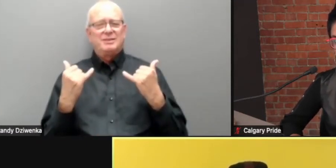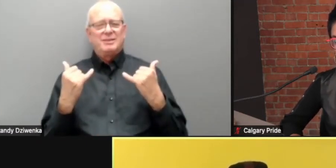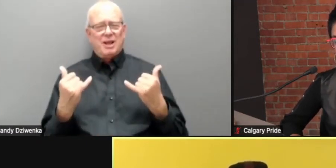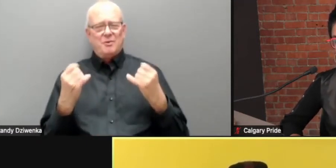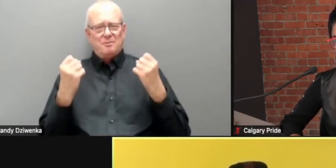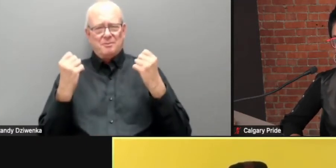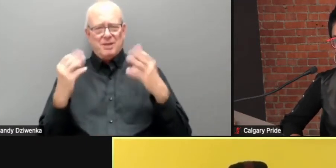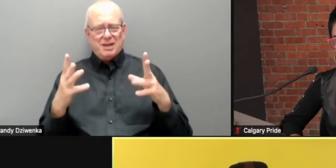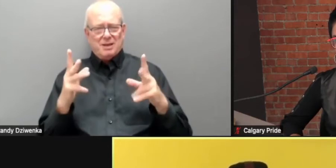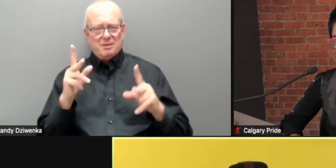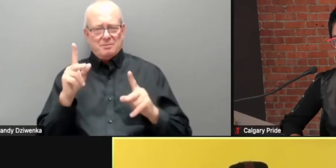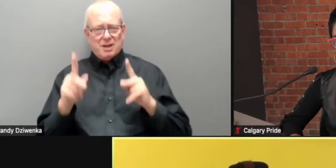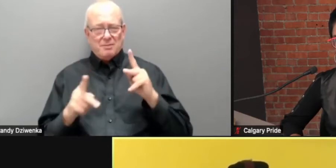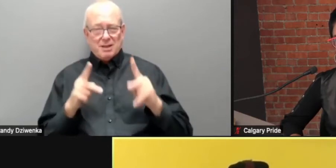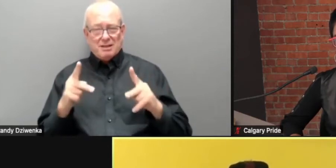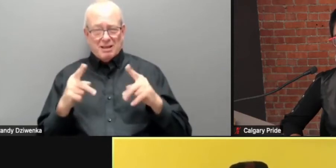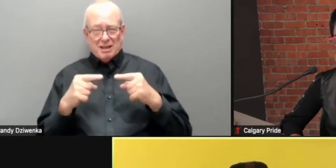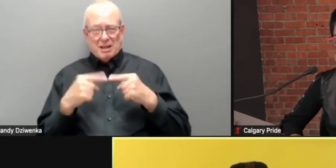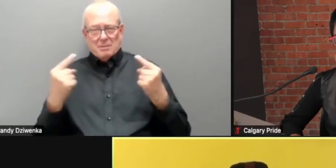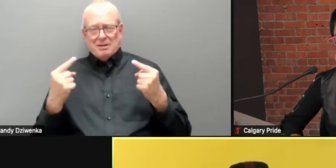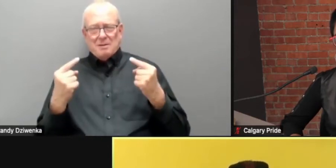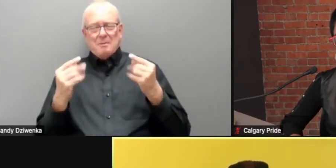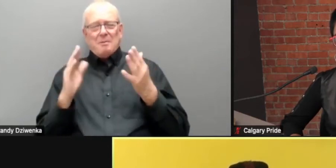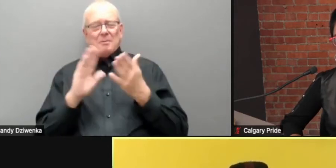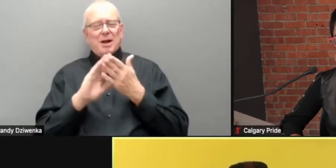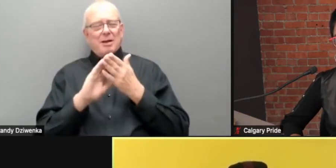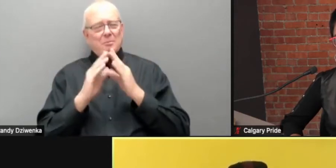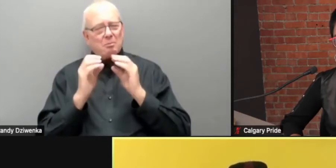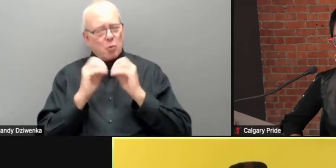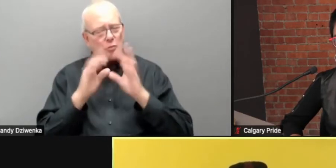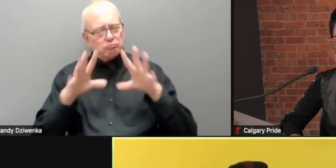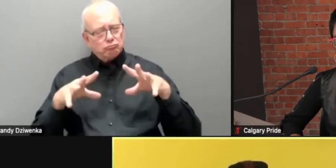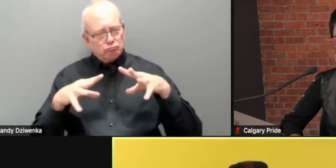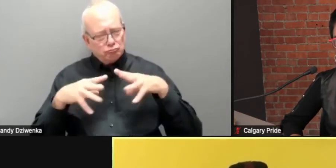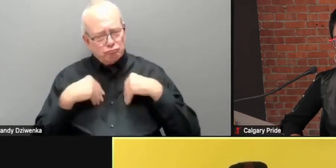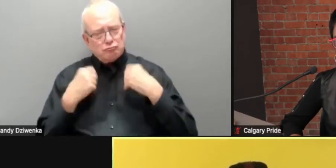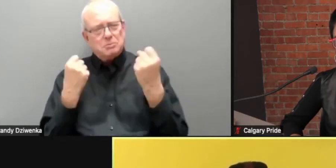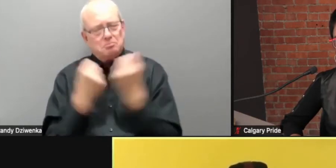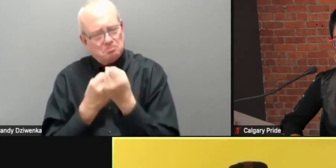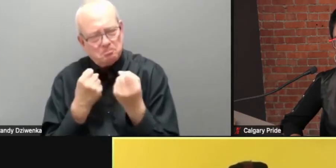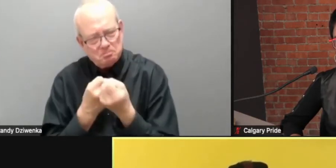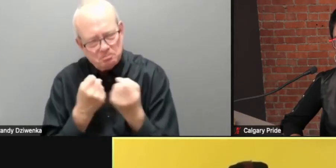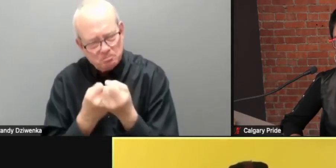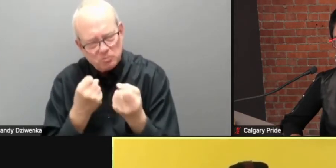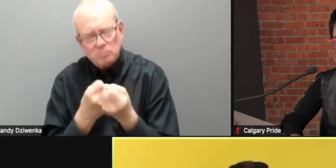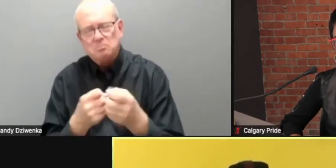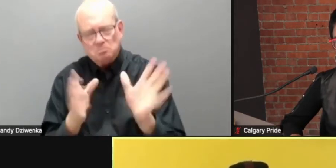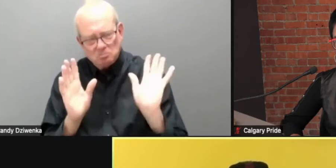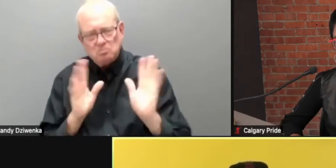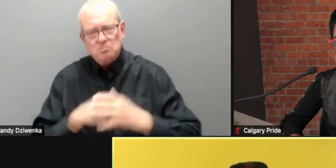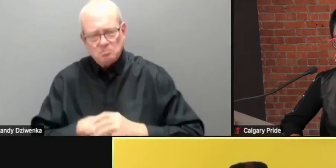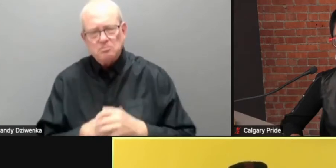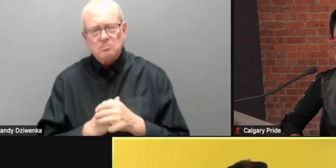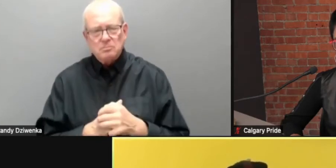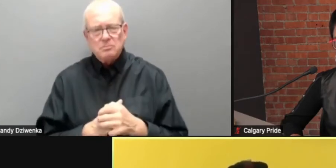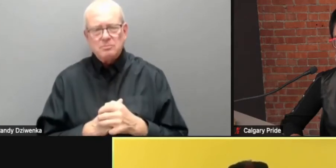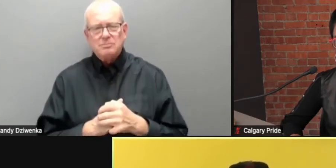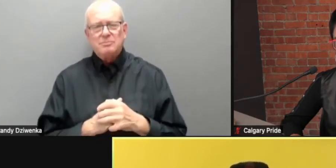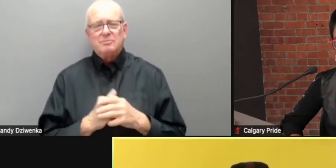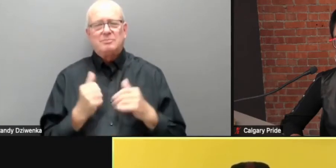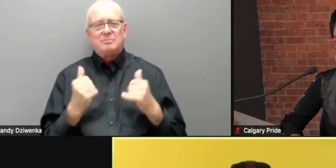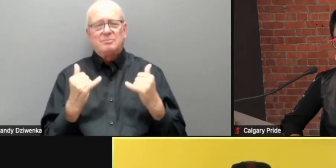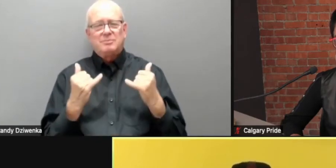just supporting, but they are also creating awareness and talking about our issues in the